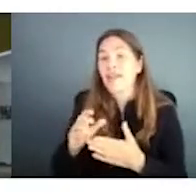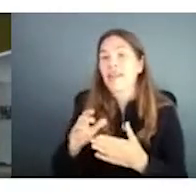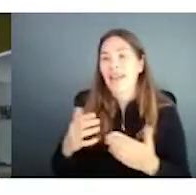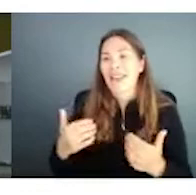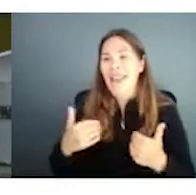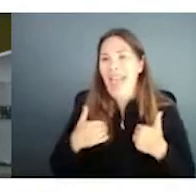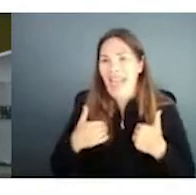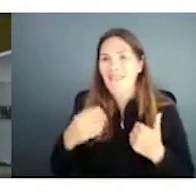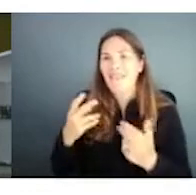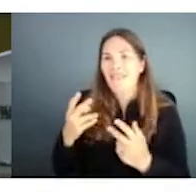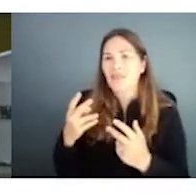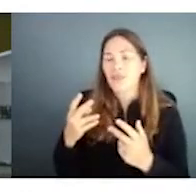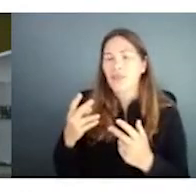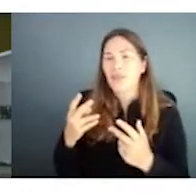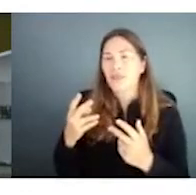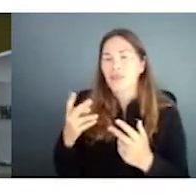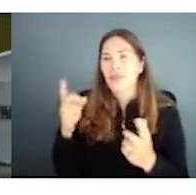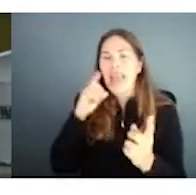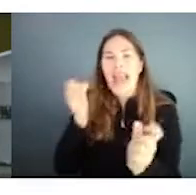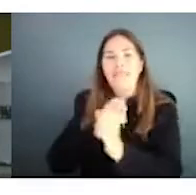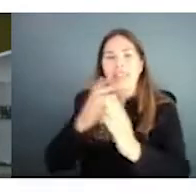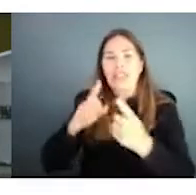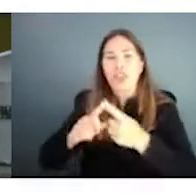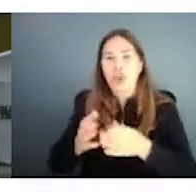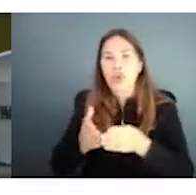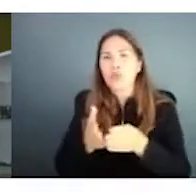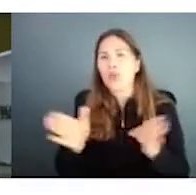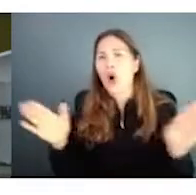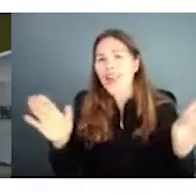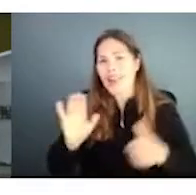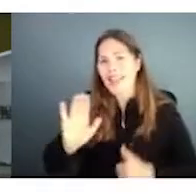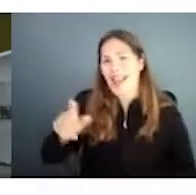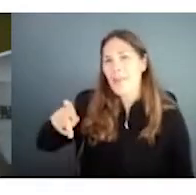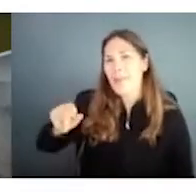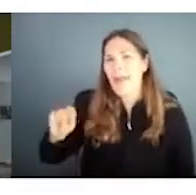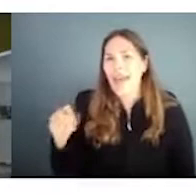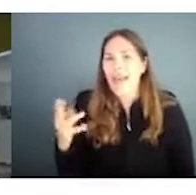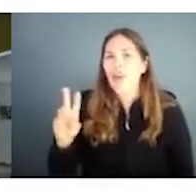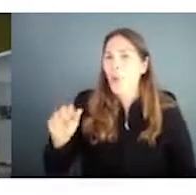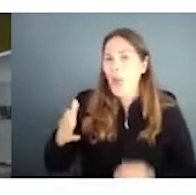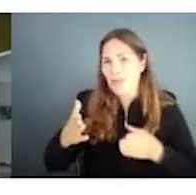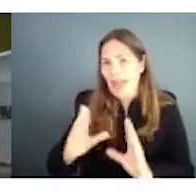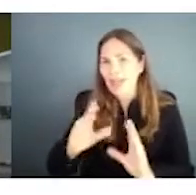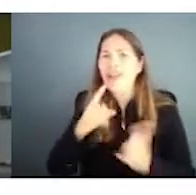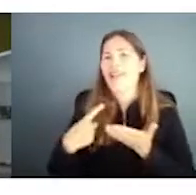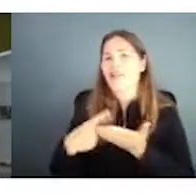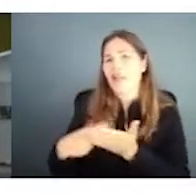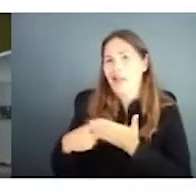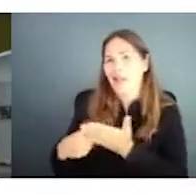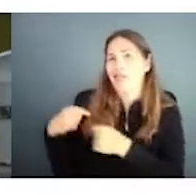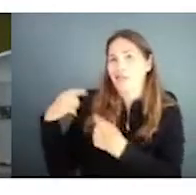a vision to broaden these pathways. One of the discussions that have been had over the last few years